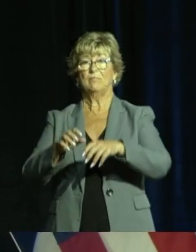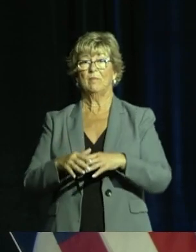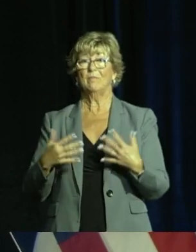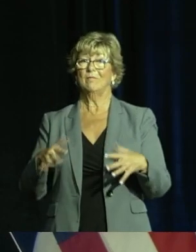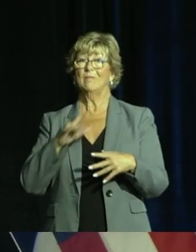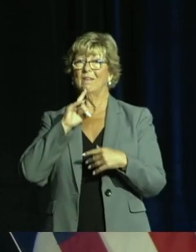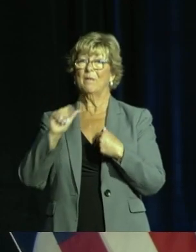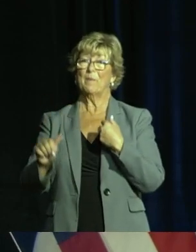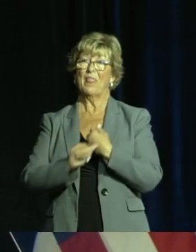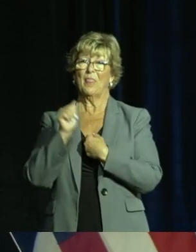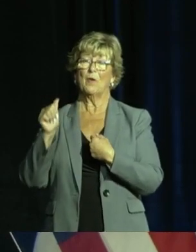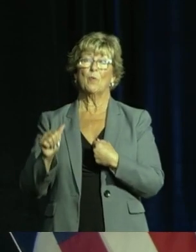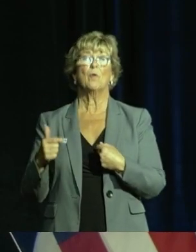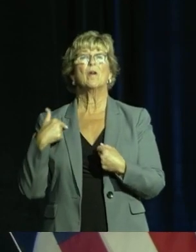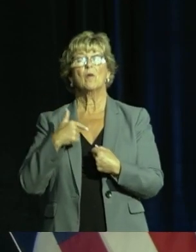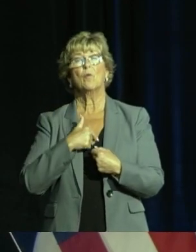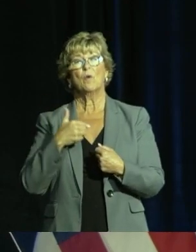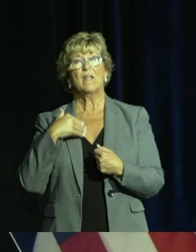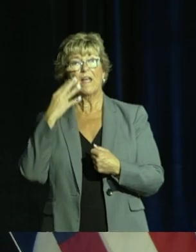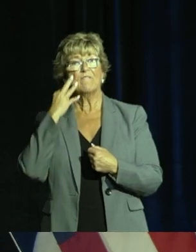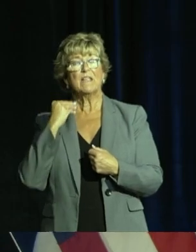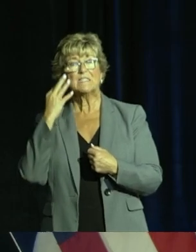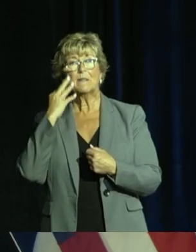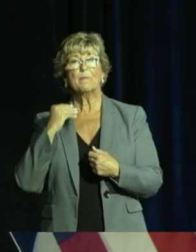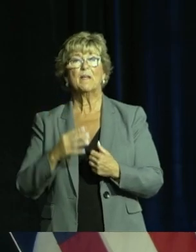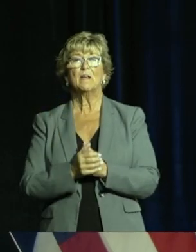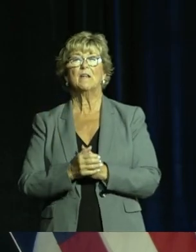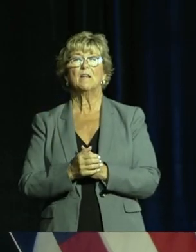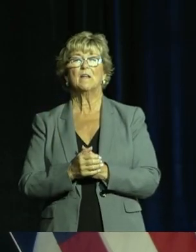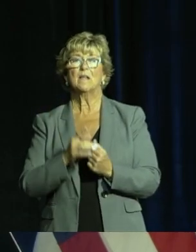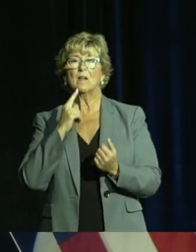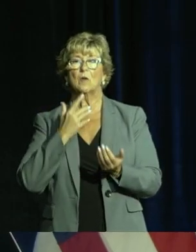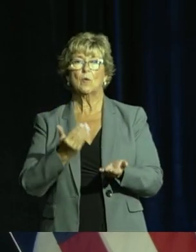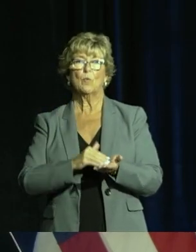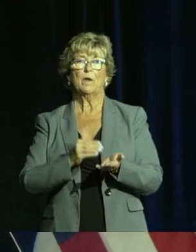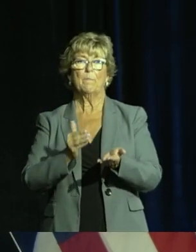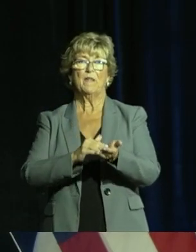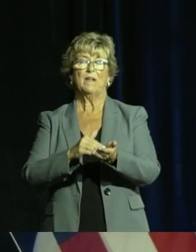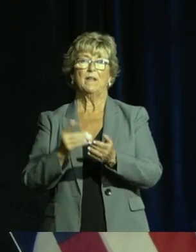threatened, and we have experienced repeated hate.